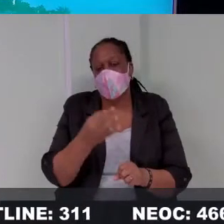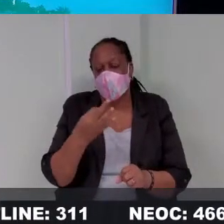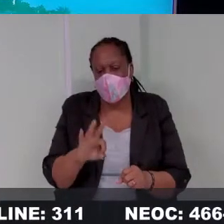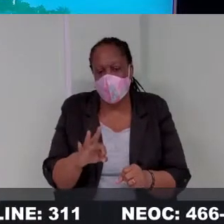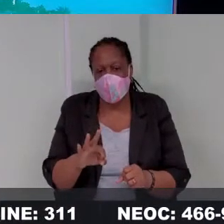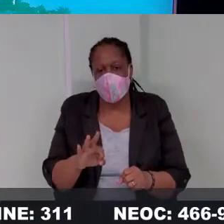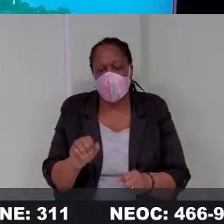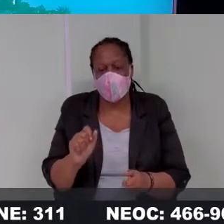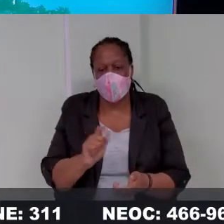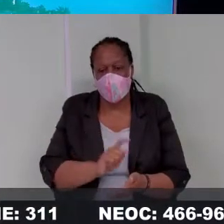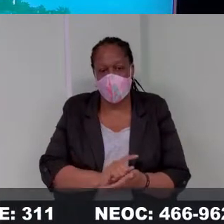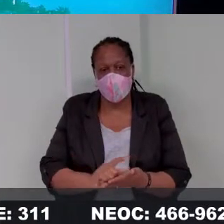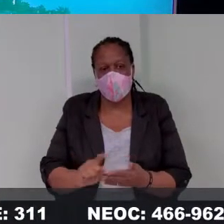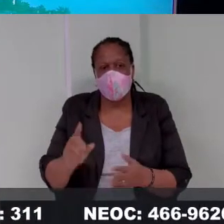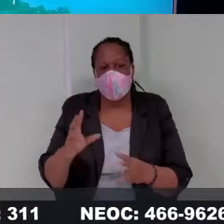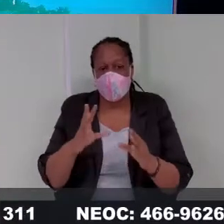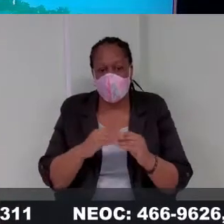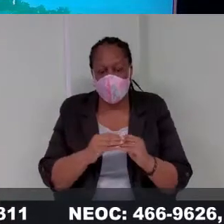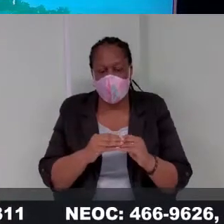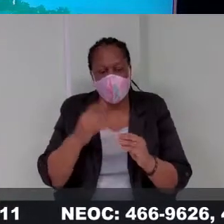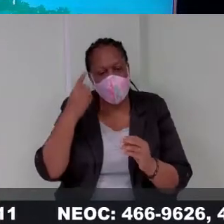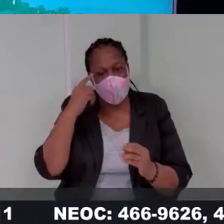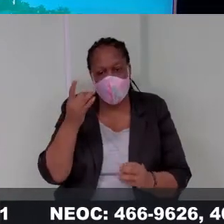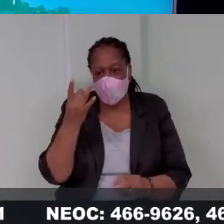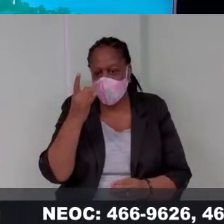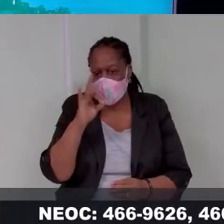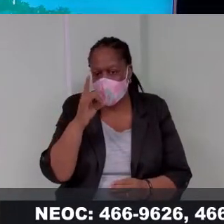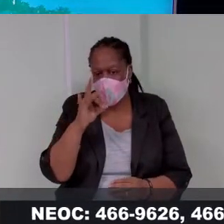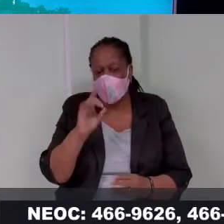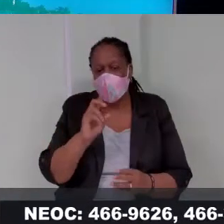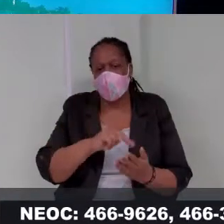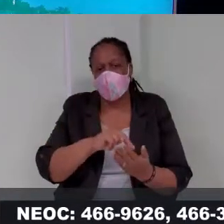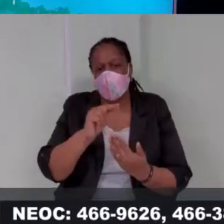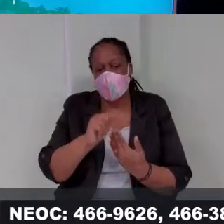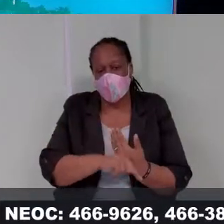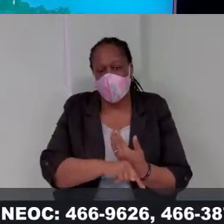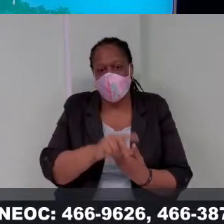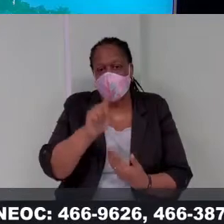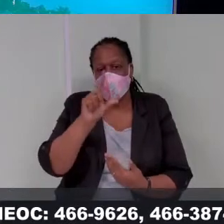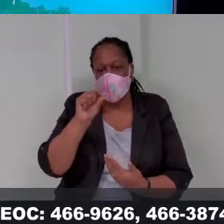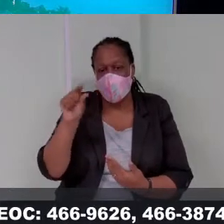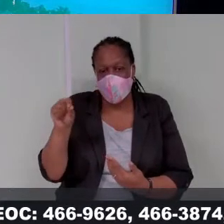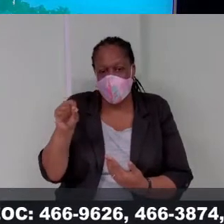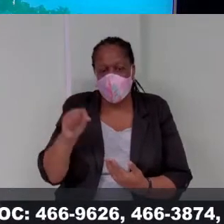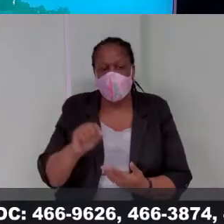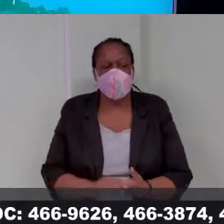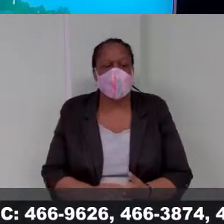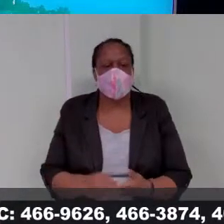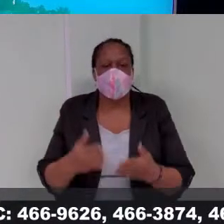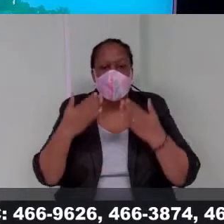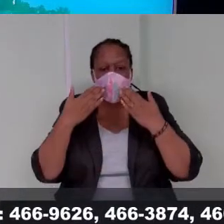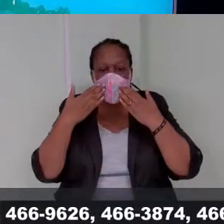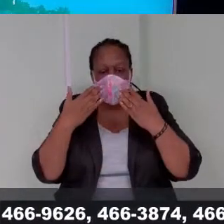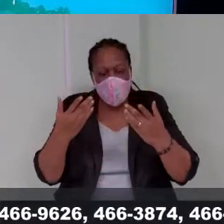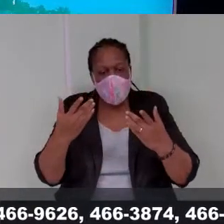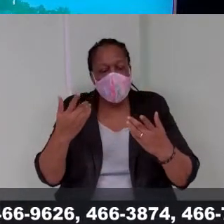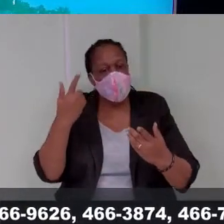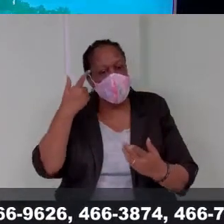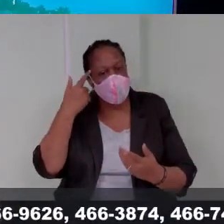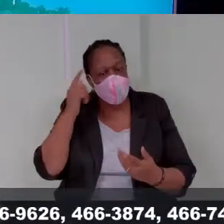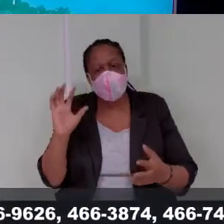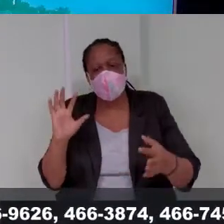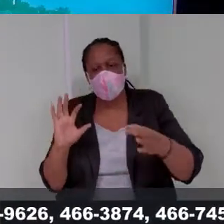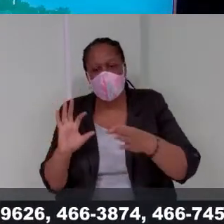COVID-19 weekly briefing for the 18th of November 2020. We thank you very much as usual